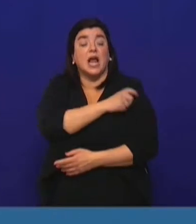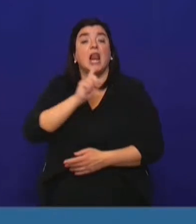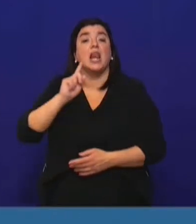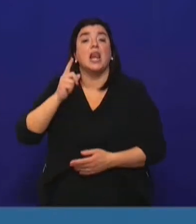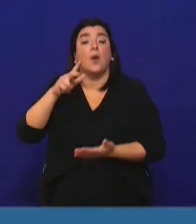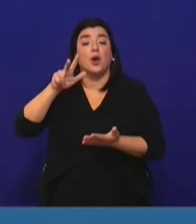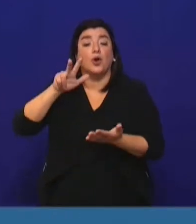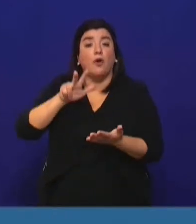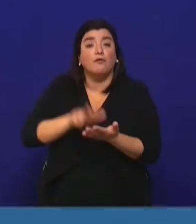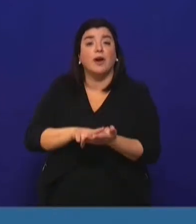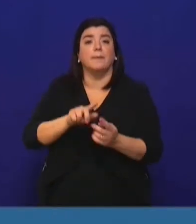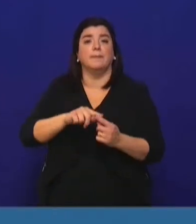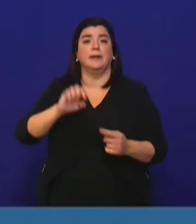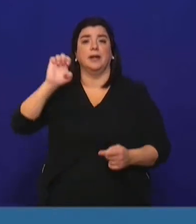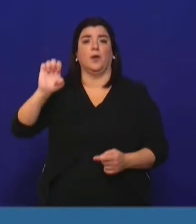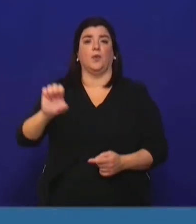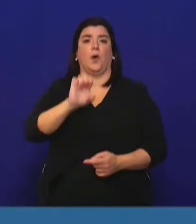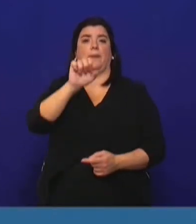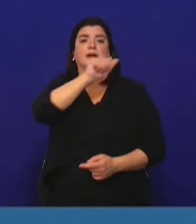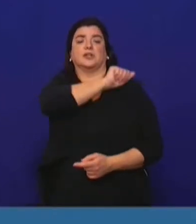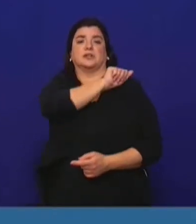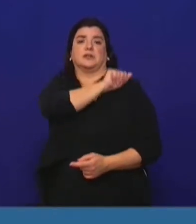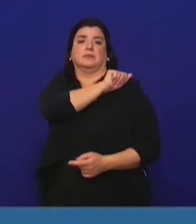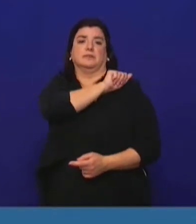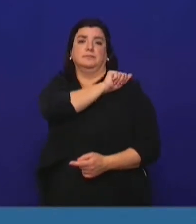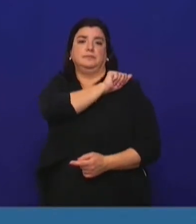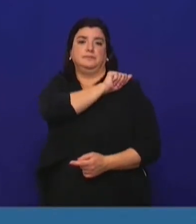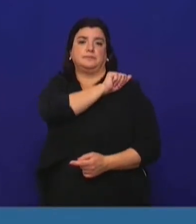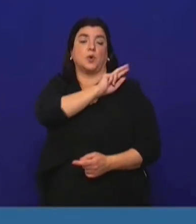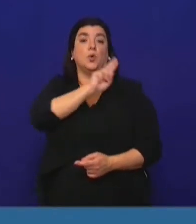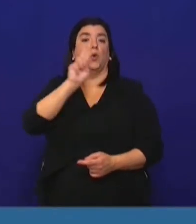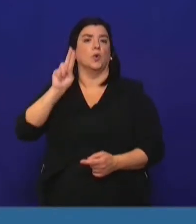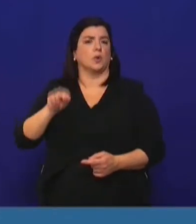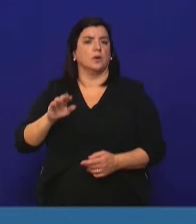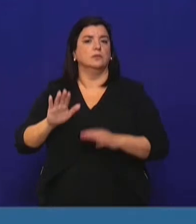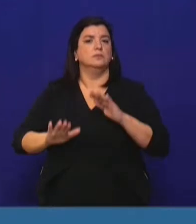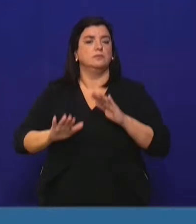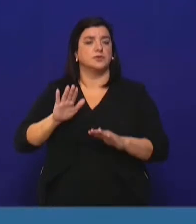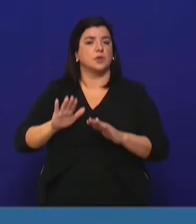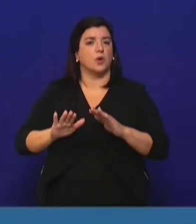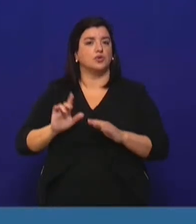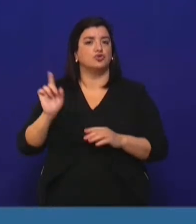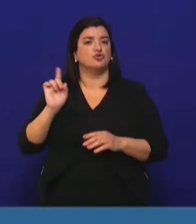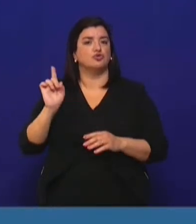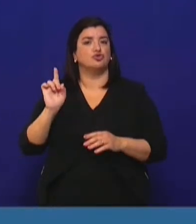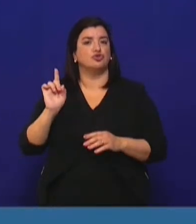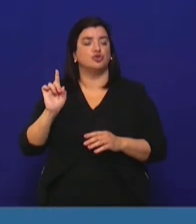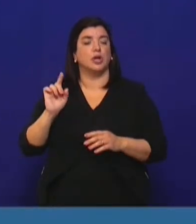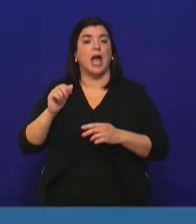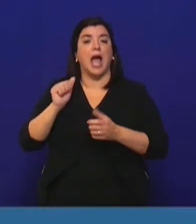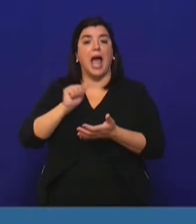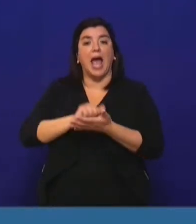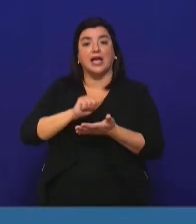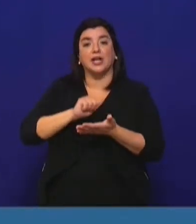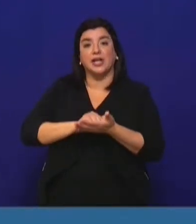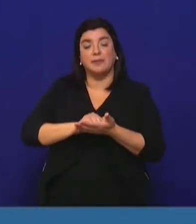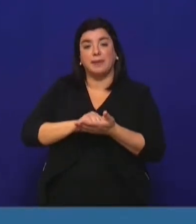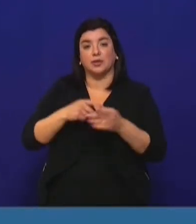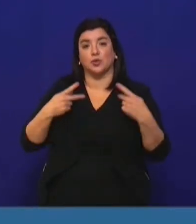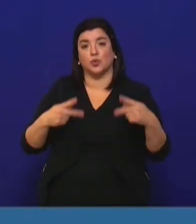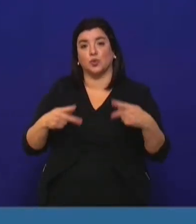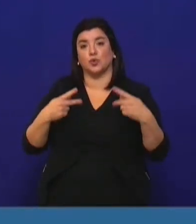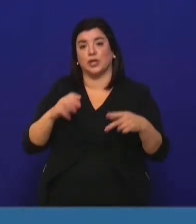awtorizzati mill-European Medicines Agency u anke skont ukoll il-Joint Procurement Agreement li jkun sar mal-Unjoni